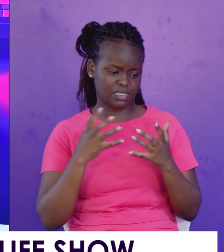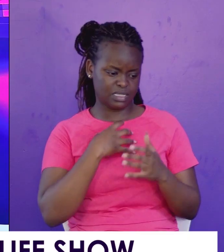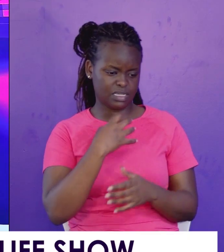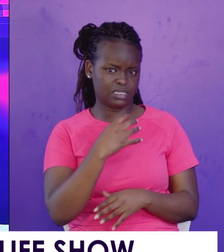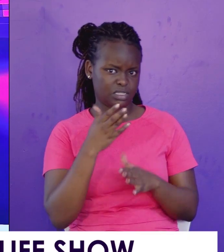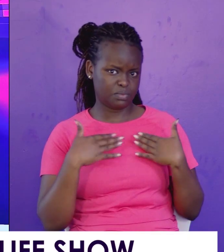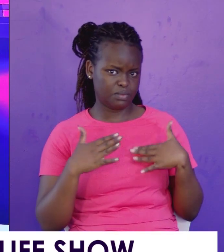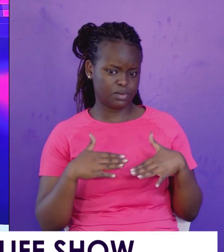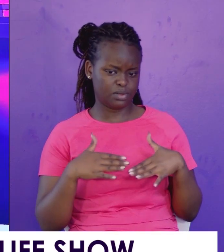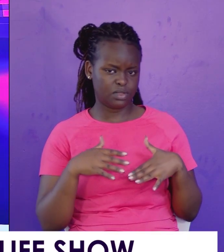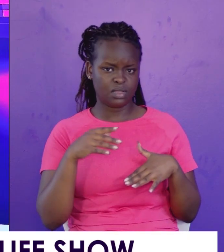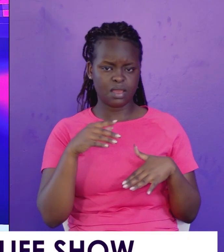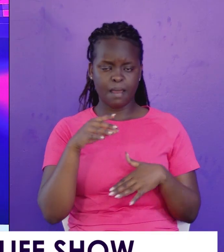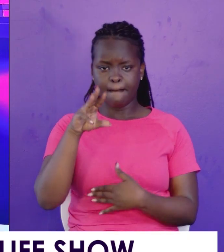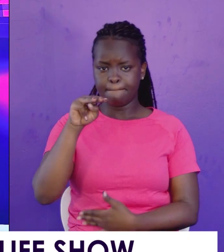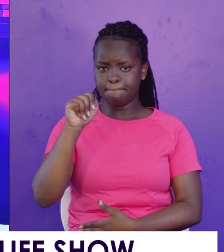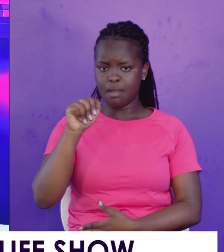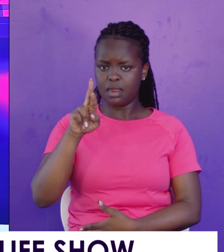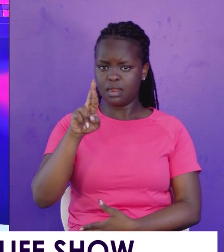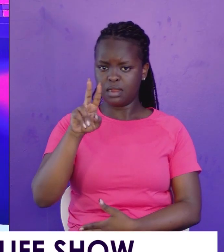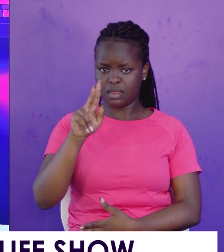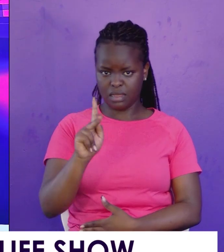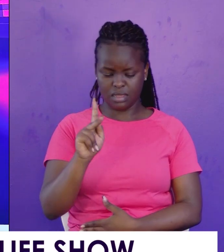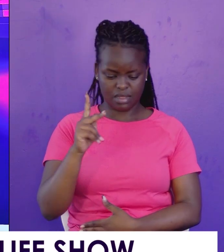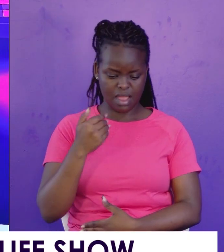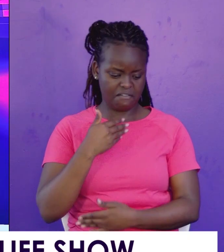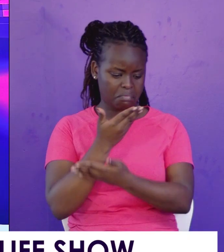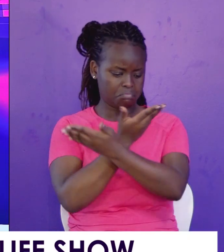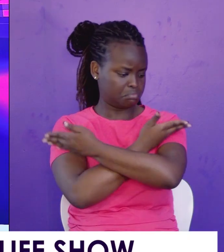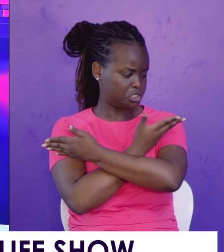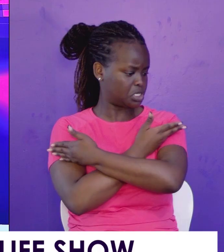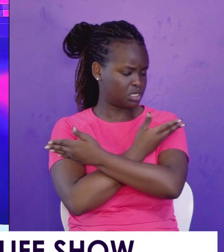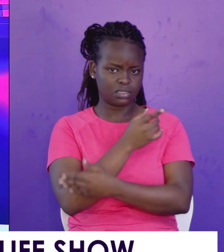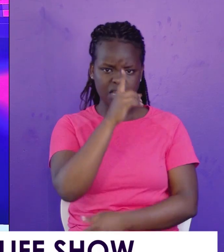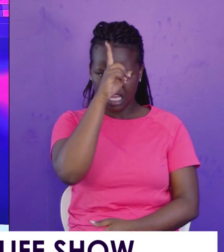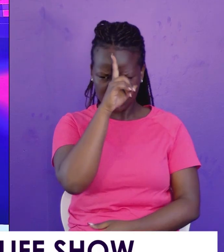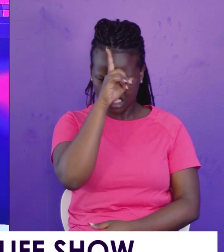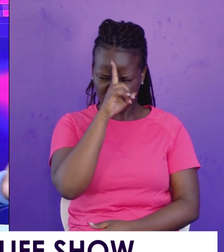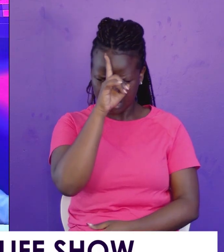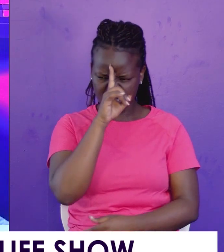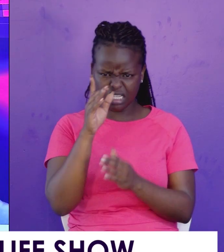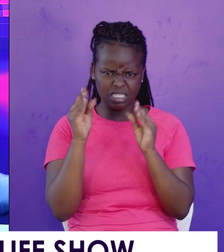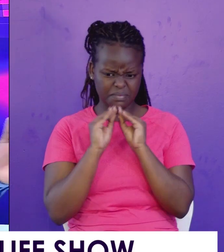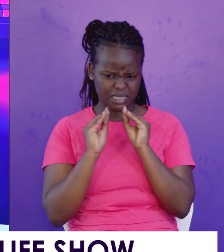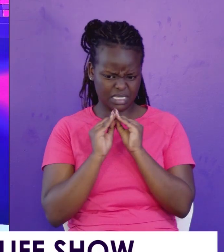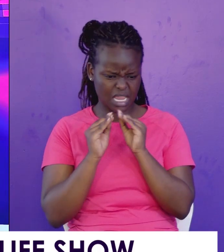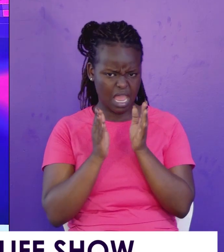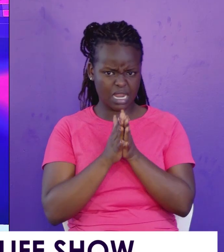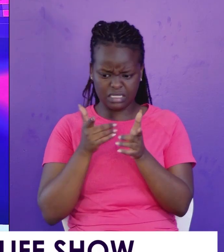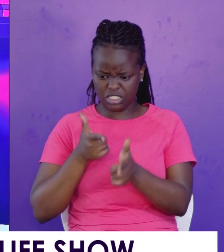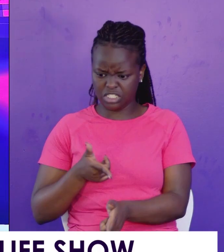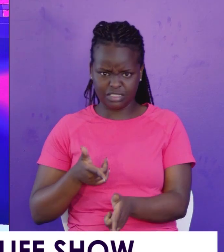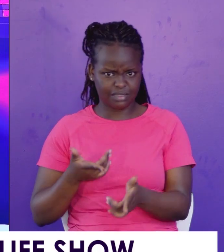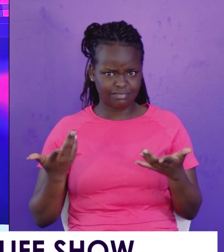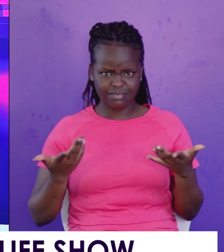at Zuckerberg and you will find that the guy is in a t-shirt and is in a very serious meeting. And jeans. So you find